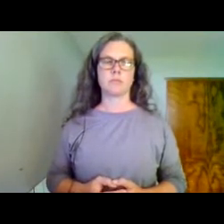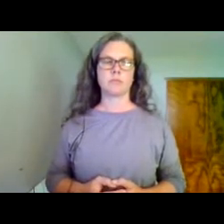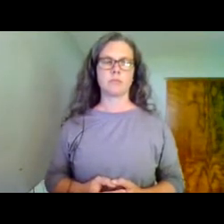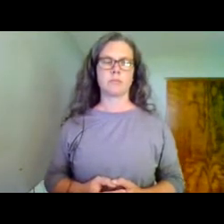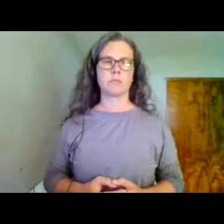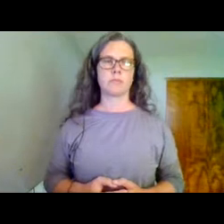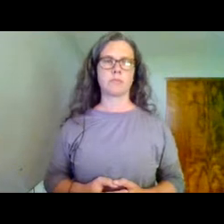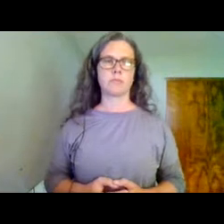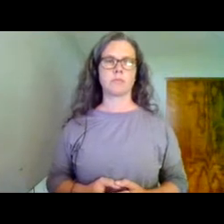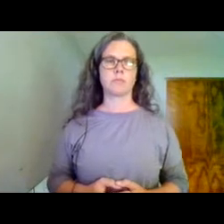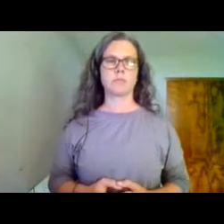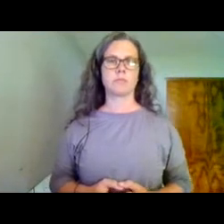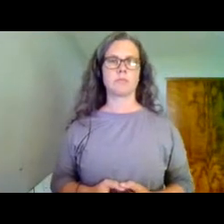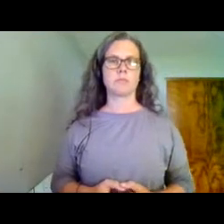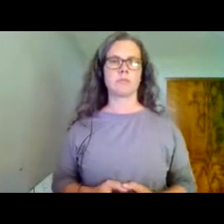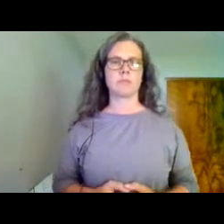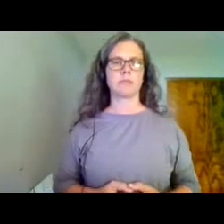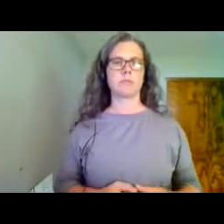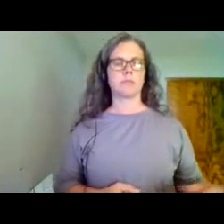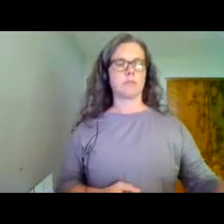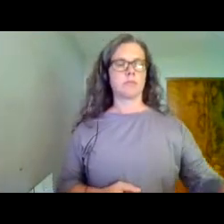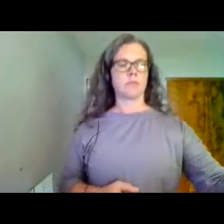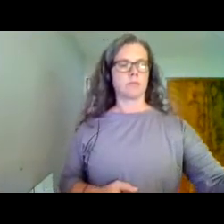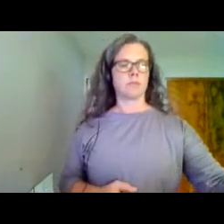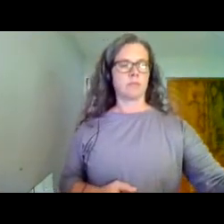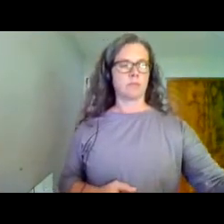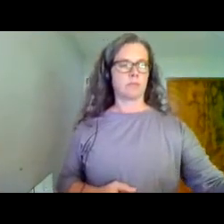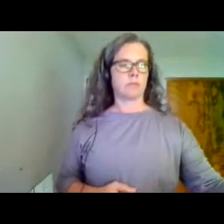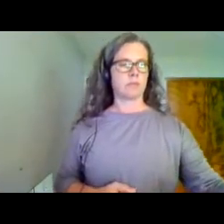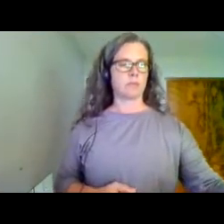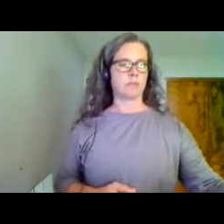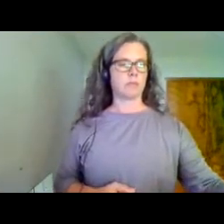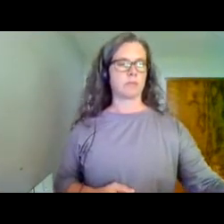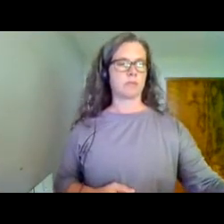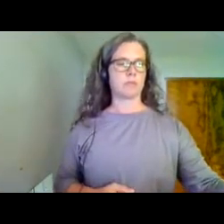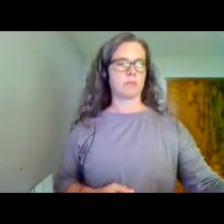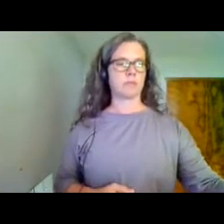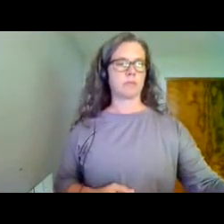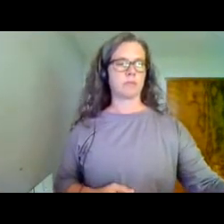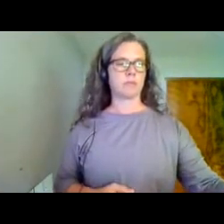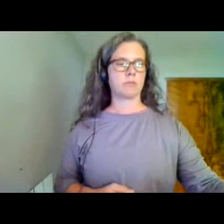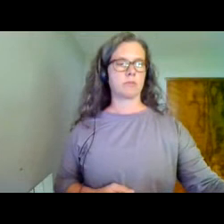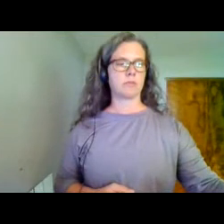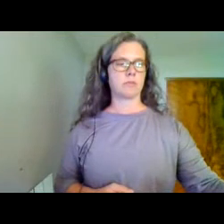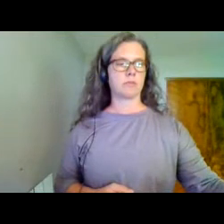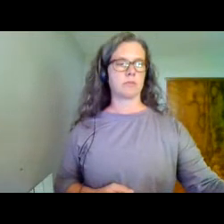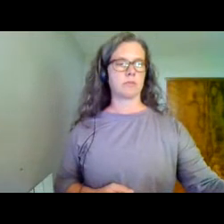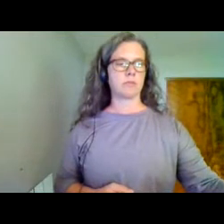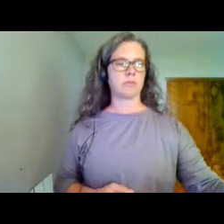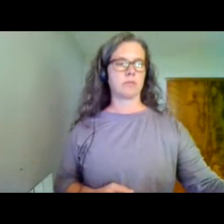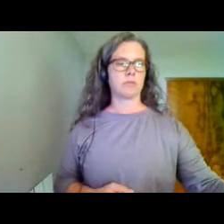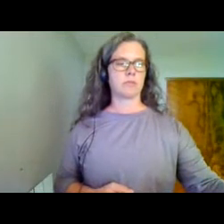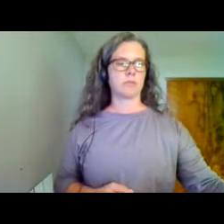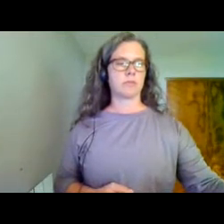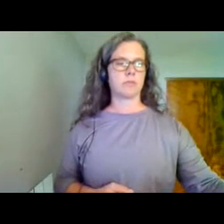helped introduce the concept of stability ratings when it comes to choosing native plants.